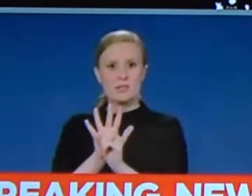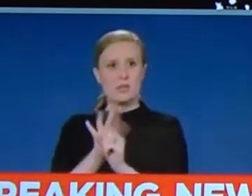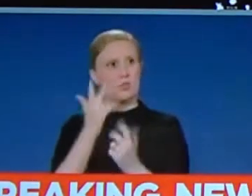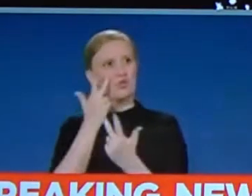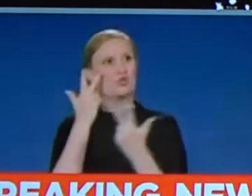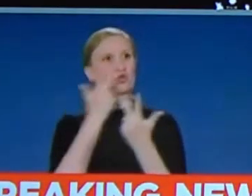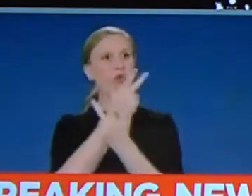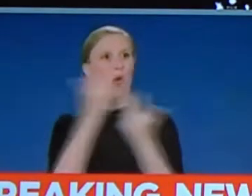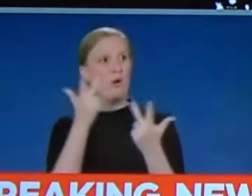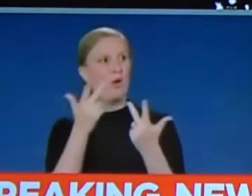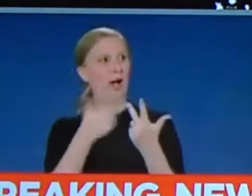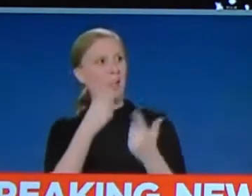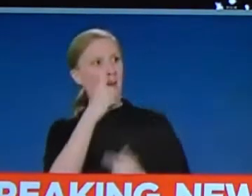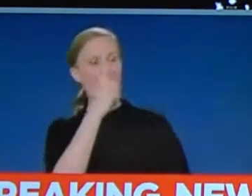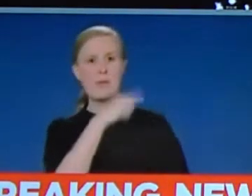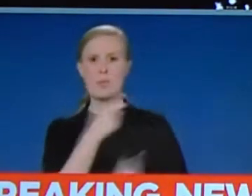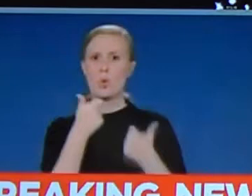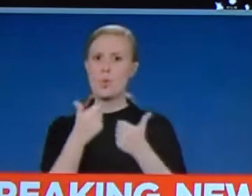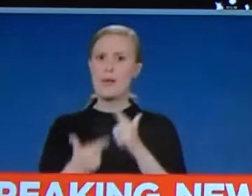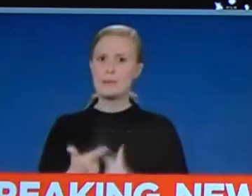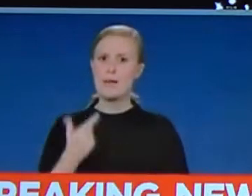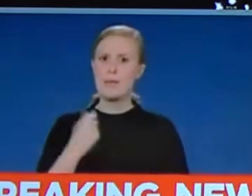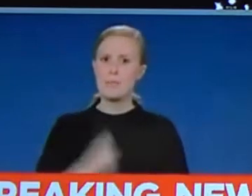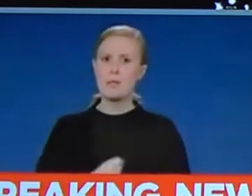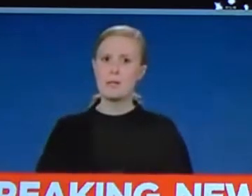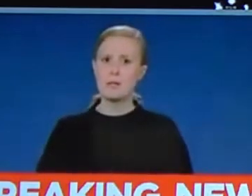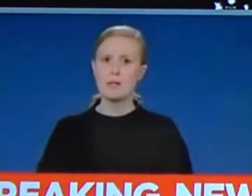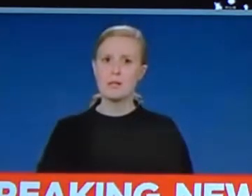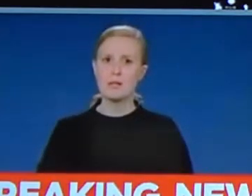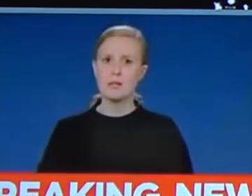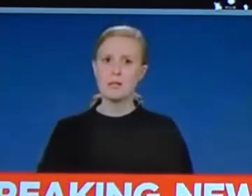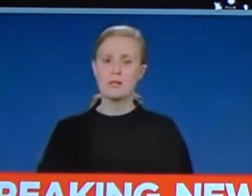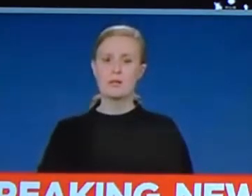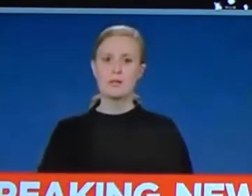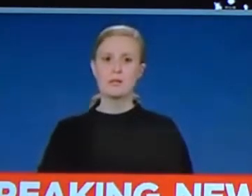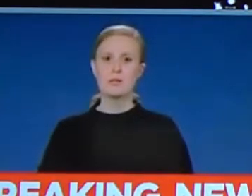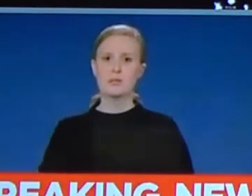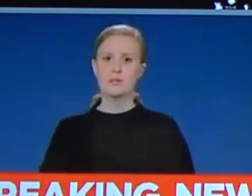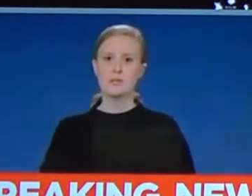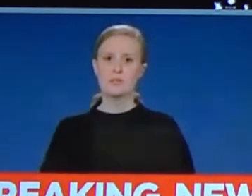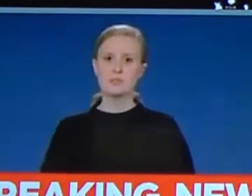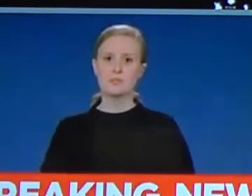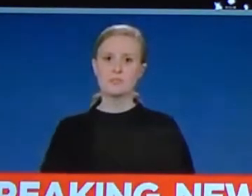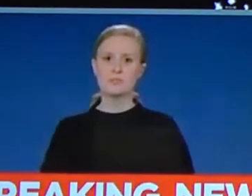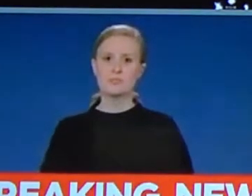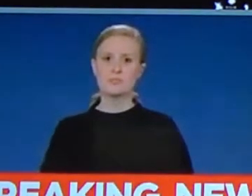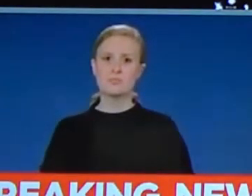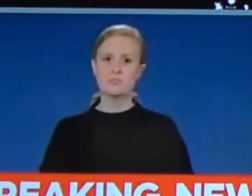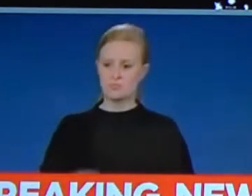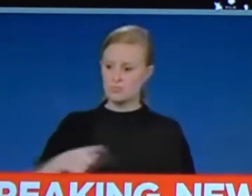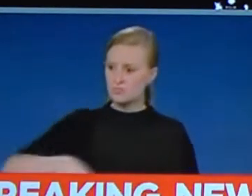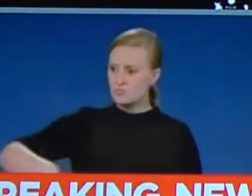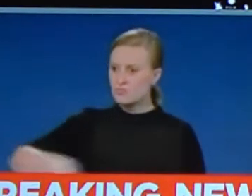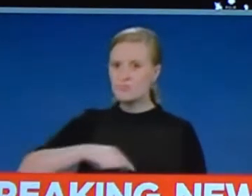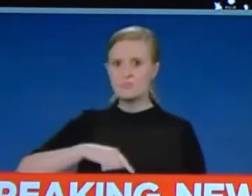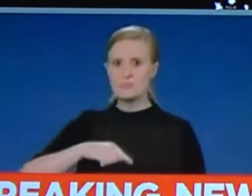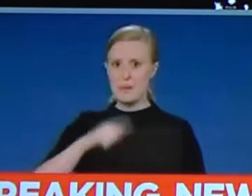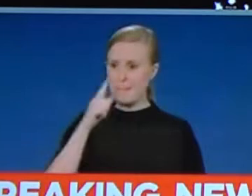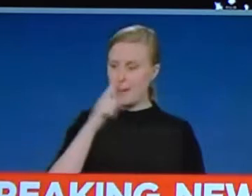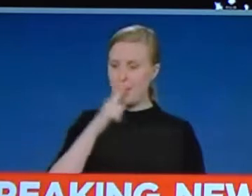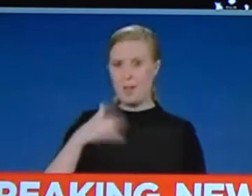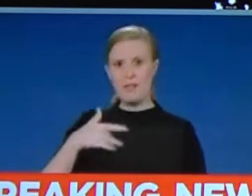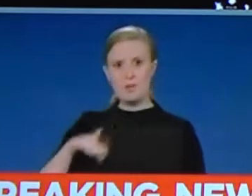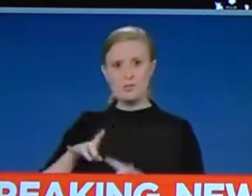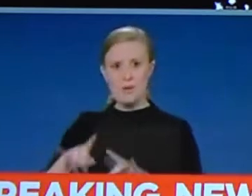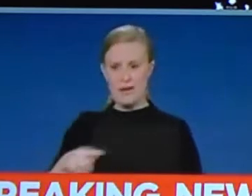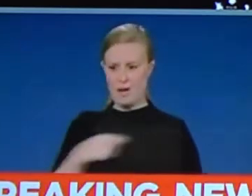being experienced and the measures that have been taken. They showed all Australians back then how to do this, and I want to thank them